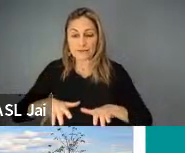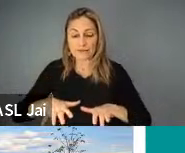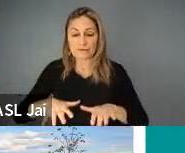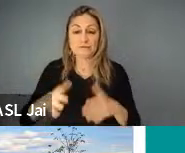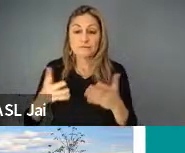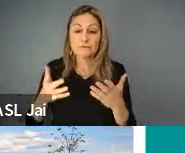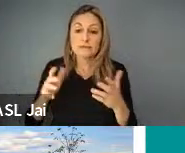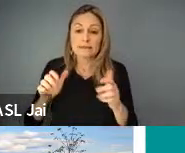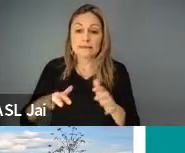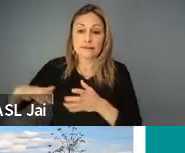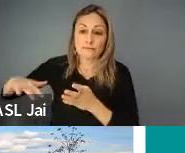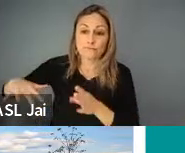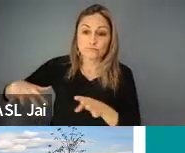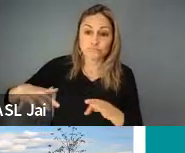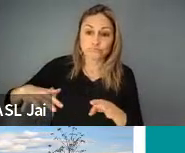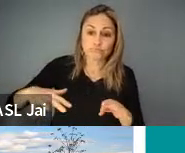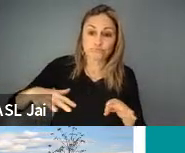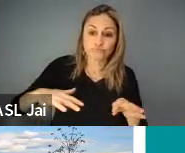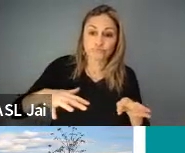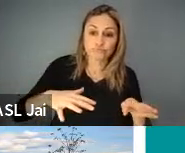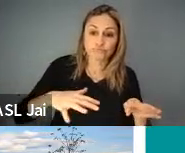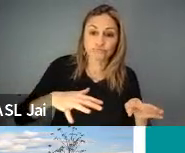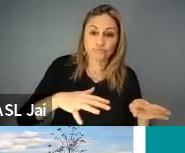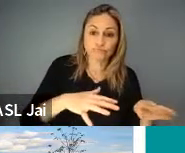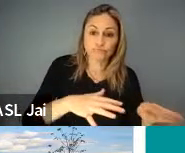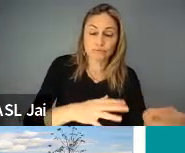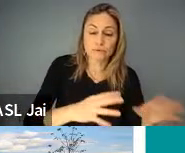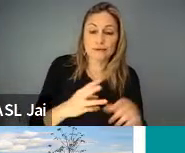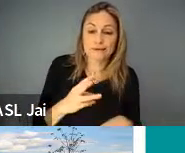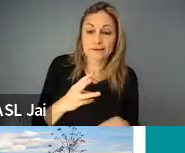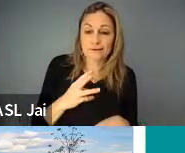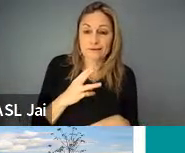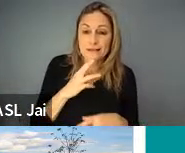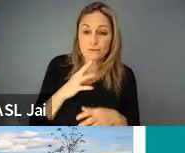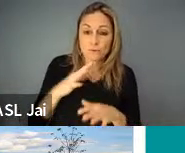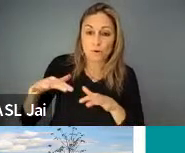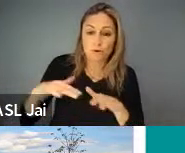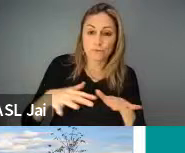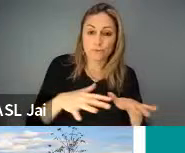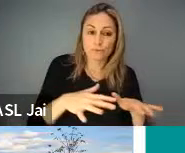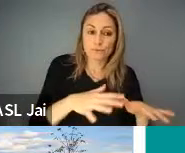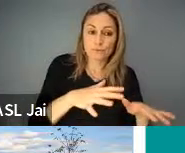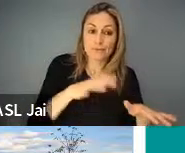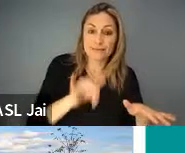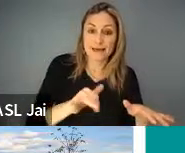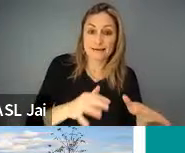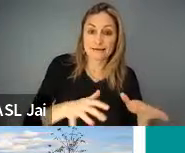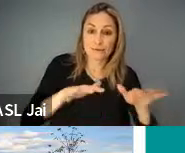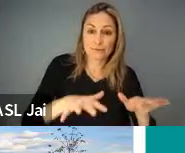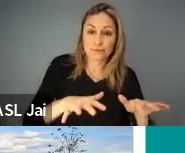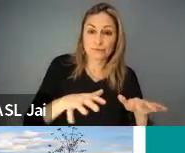can flow downriver and have impacts further in distance.